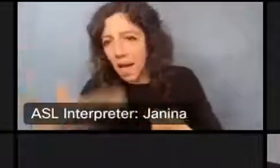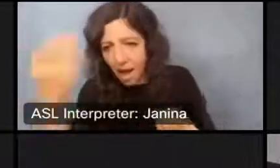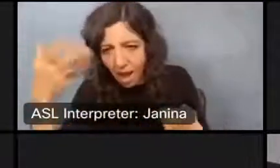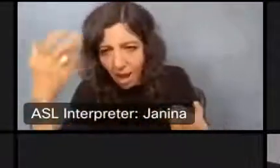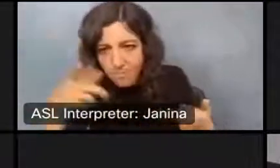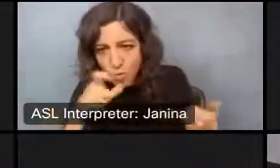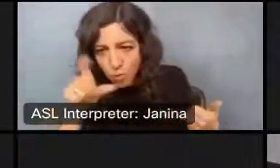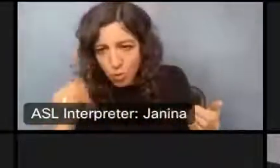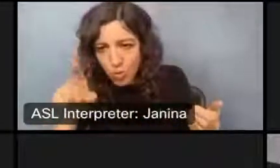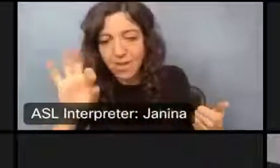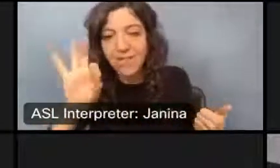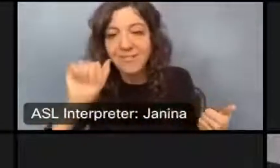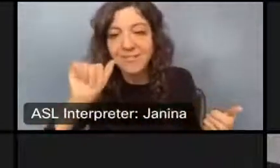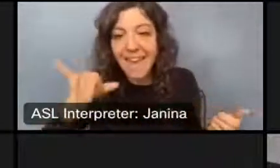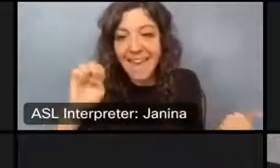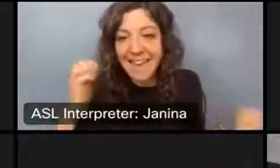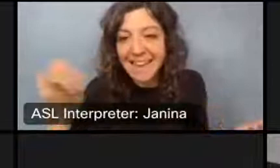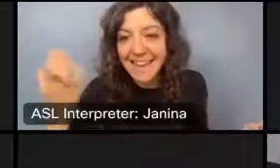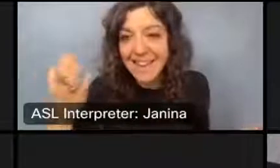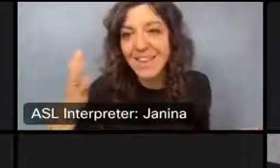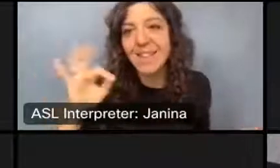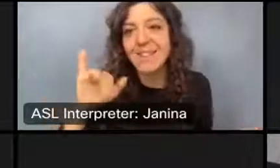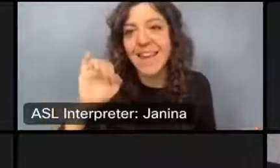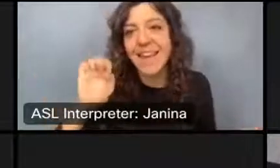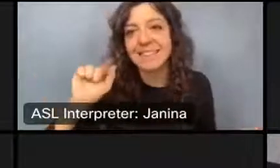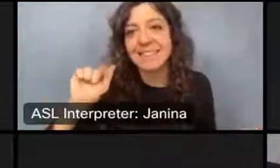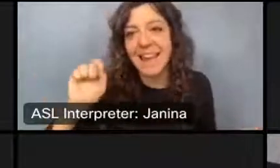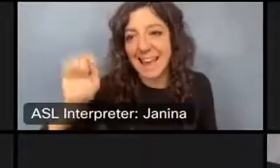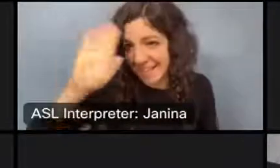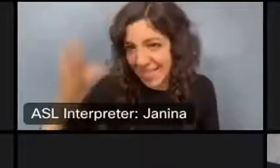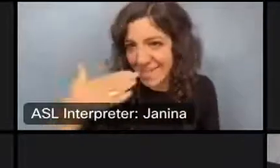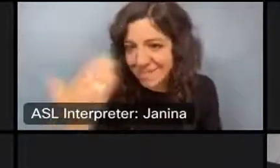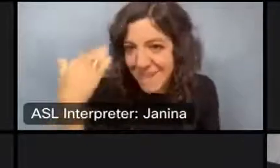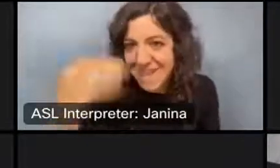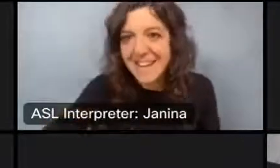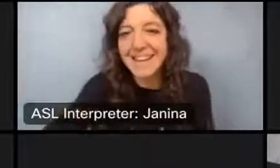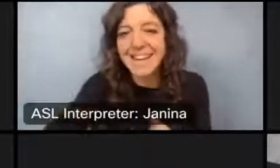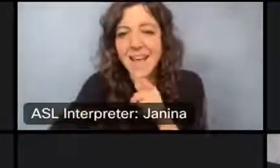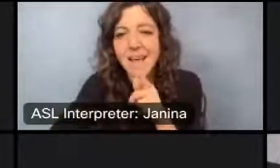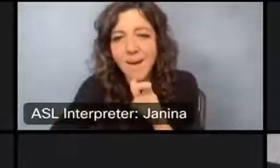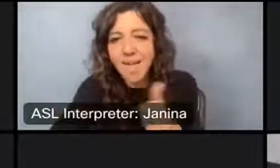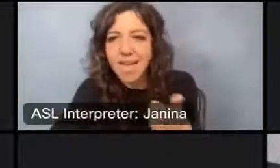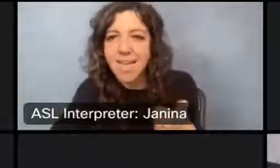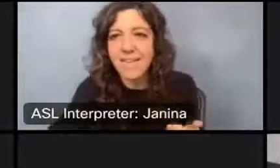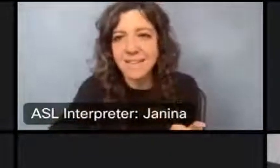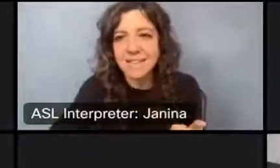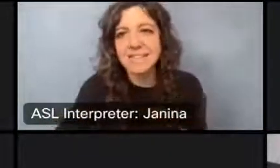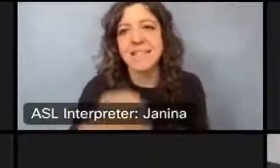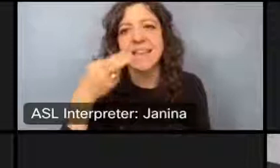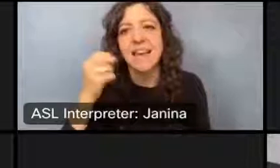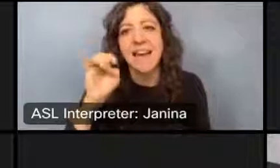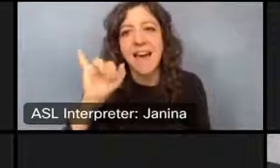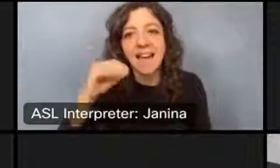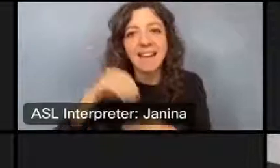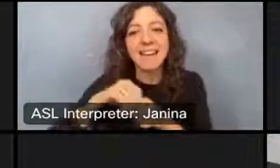let's see, we've got Faye on here. I see Faye Tate is on here this morning. Good morning. And we have Heidi up in our Grass